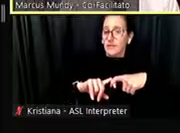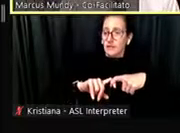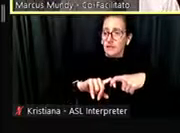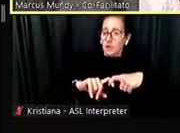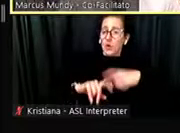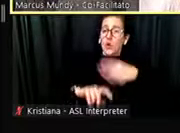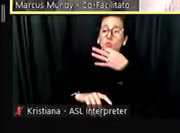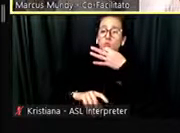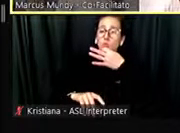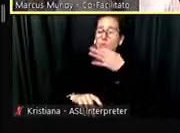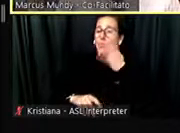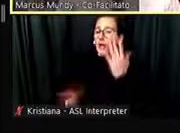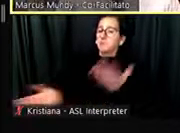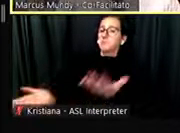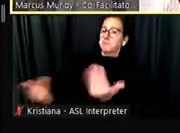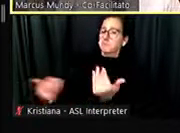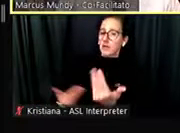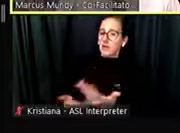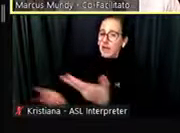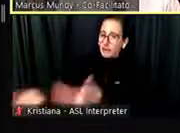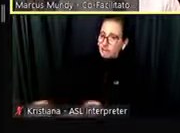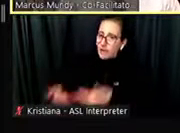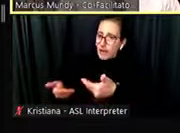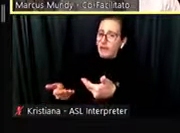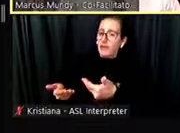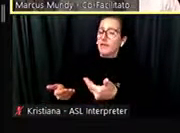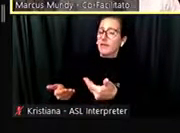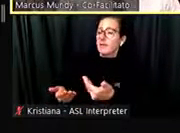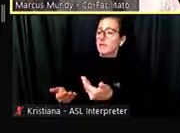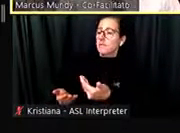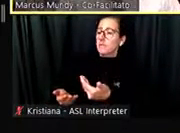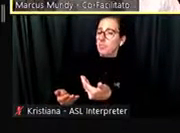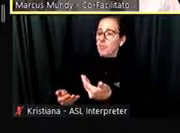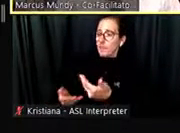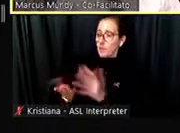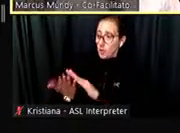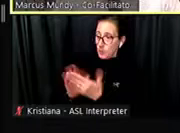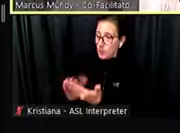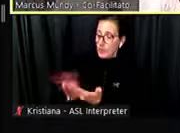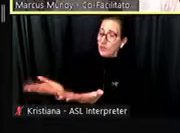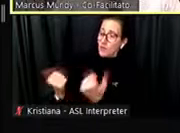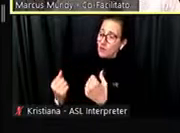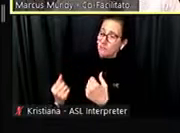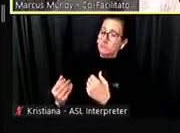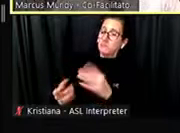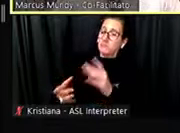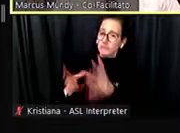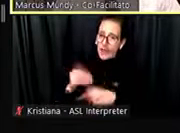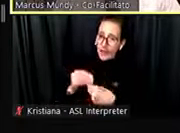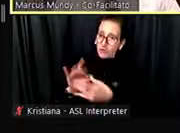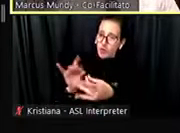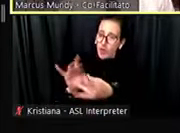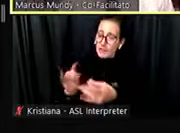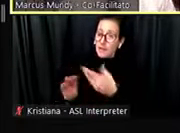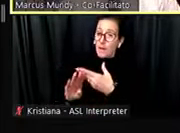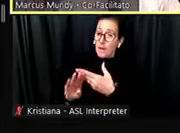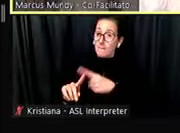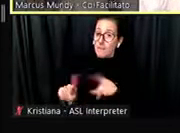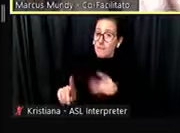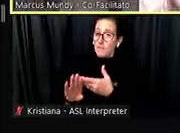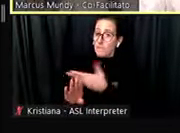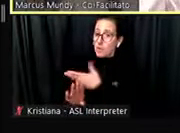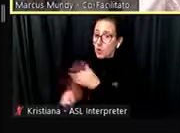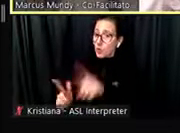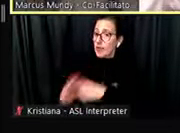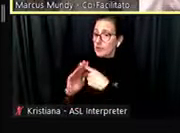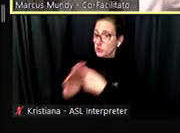county residents about anything and everything. But before we did that, I just wanted to know if either you or any of the other commissioners wanted to